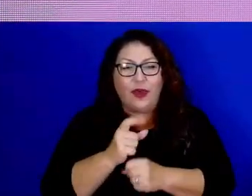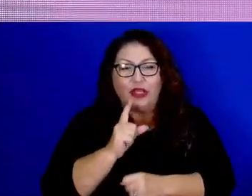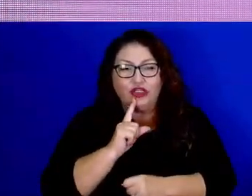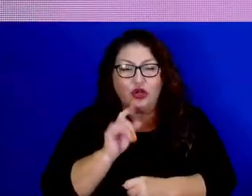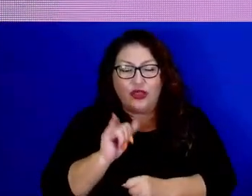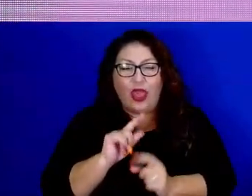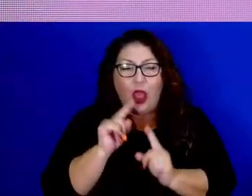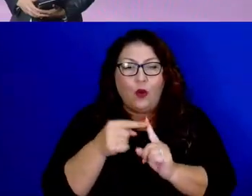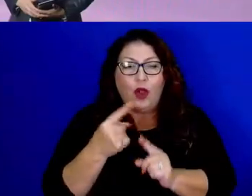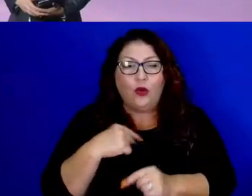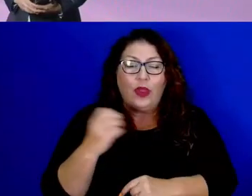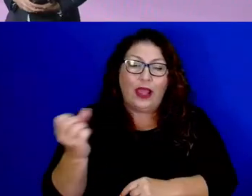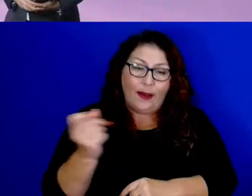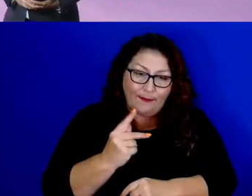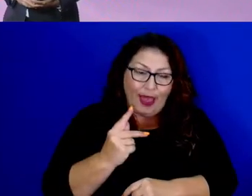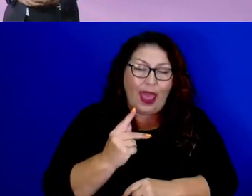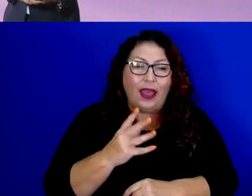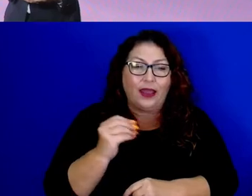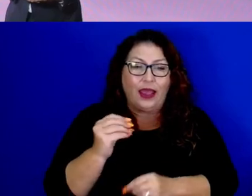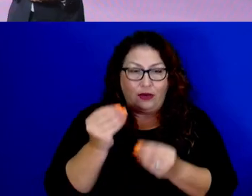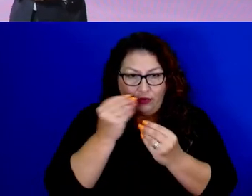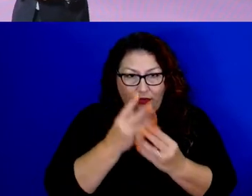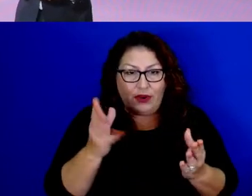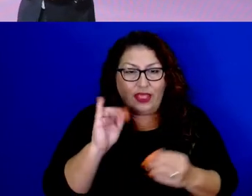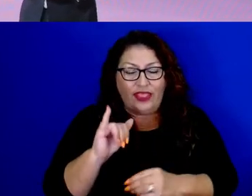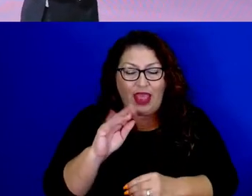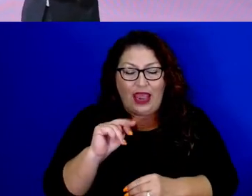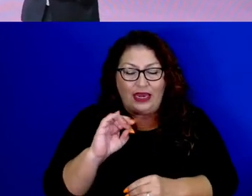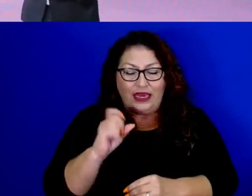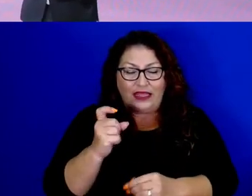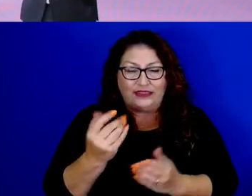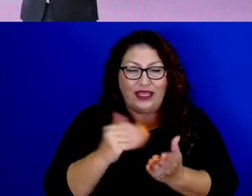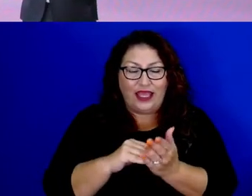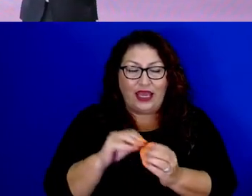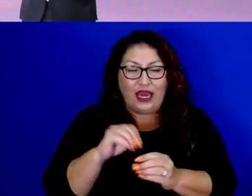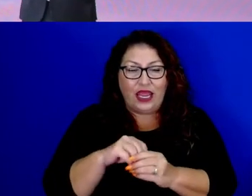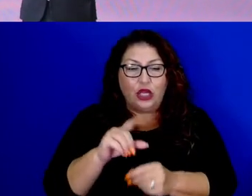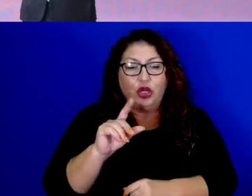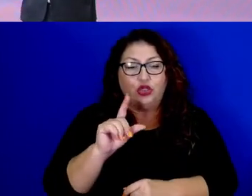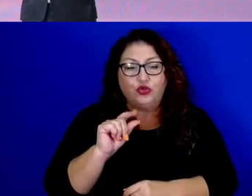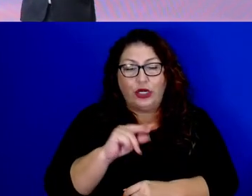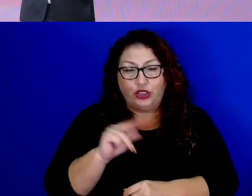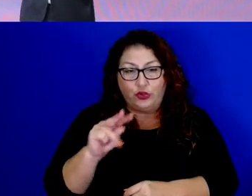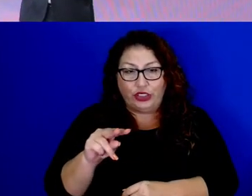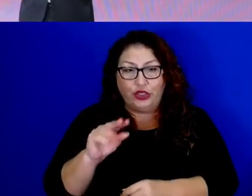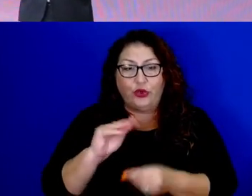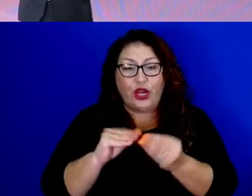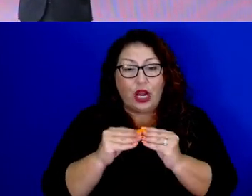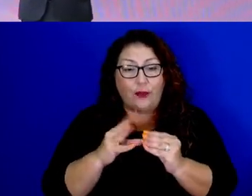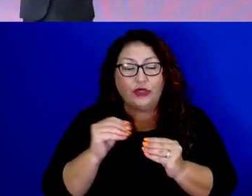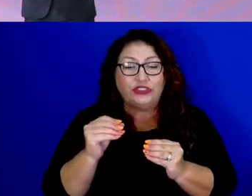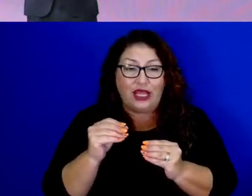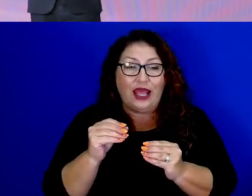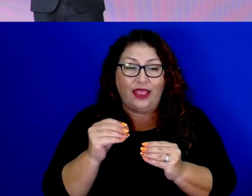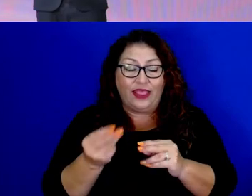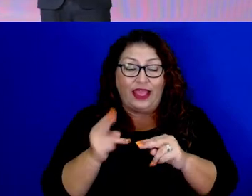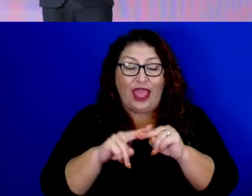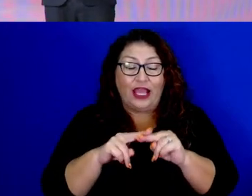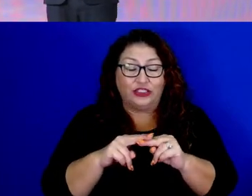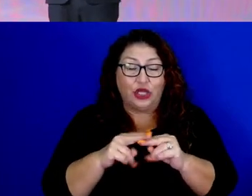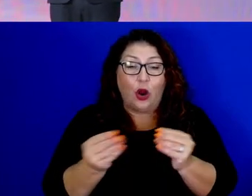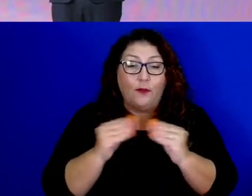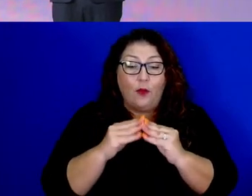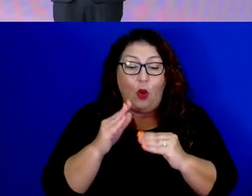and release this index again in 2022, that the numbers and the gains are bigger than they have been this year. That's